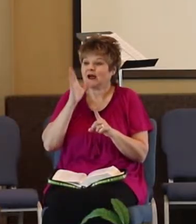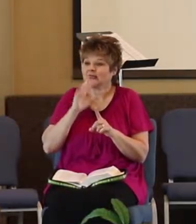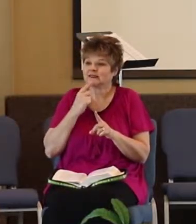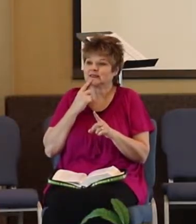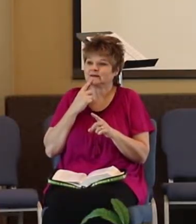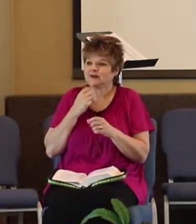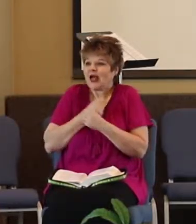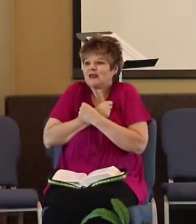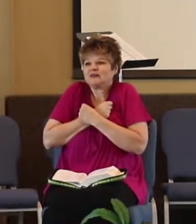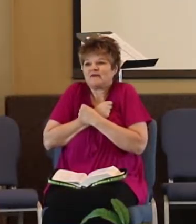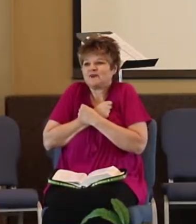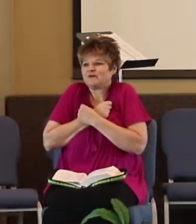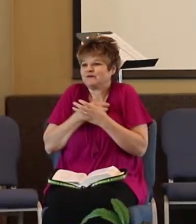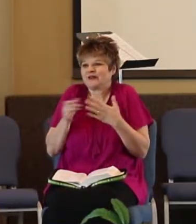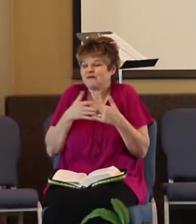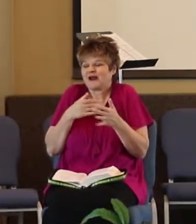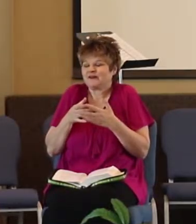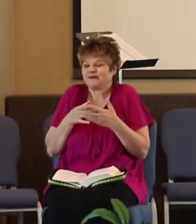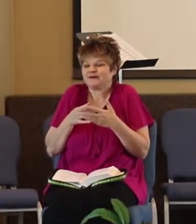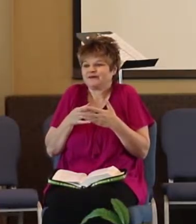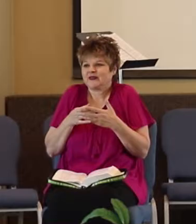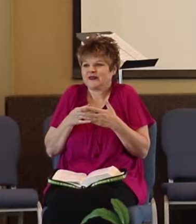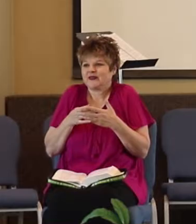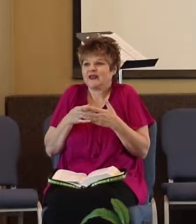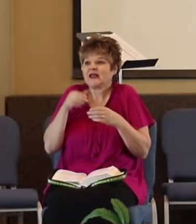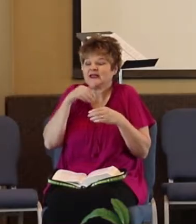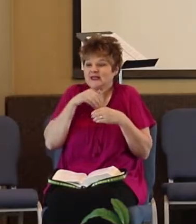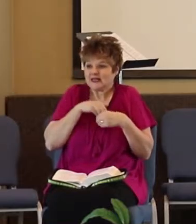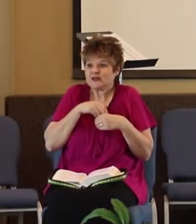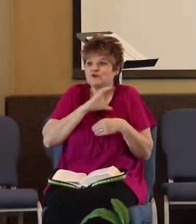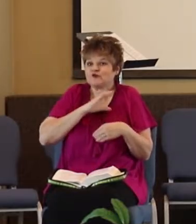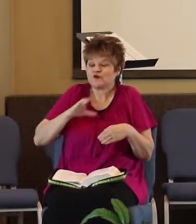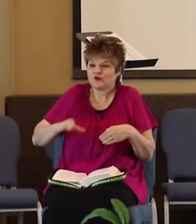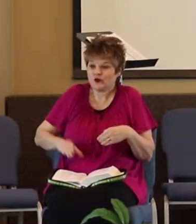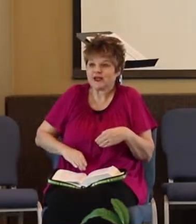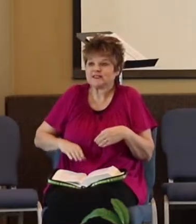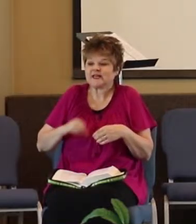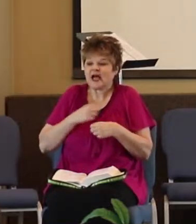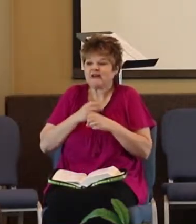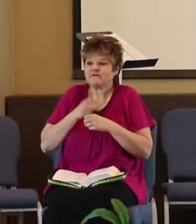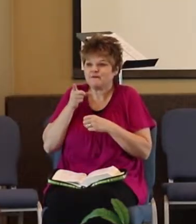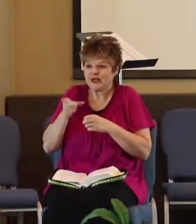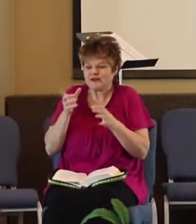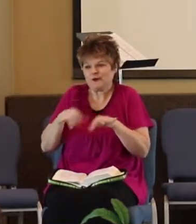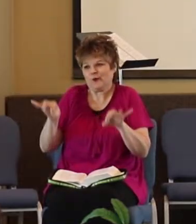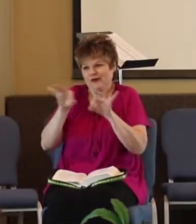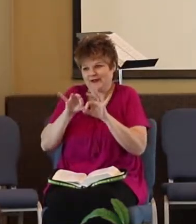anyway. And in me, in Christ, I've made you worthy.